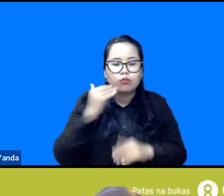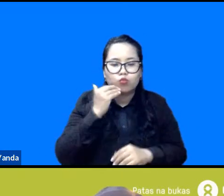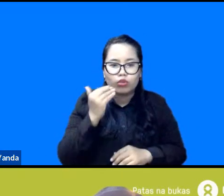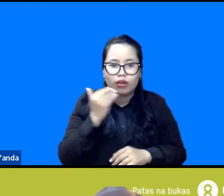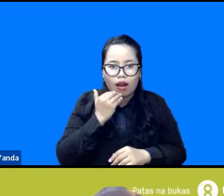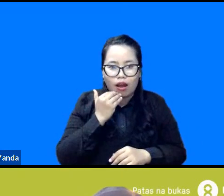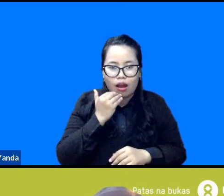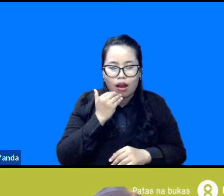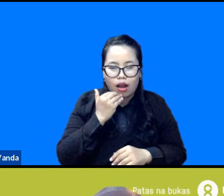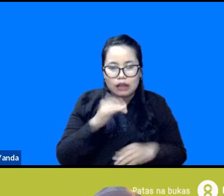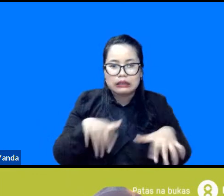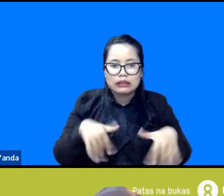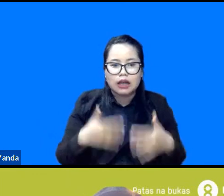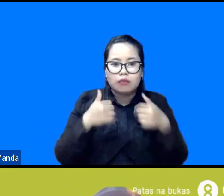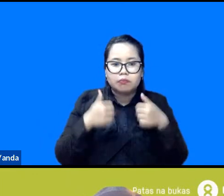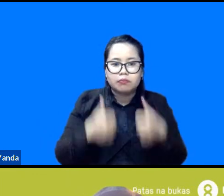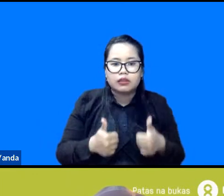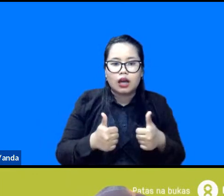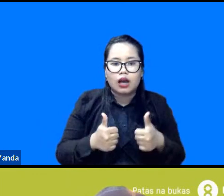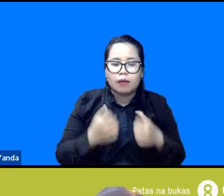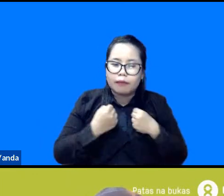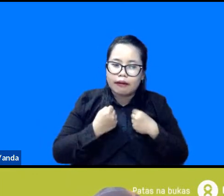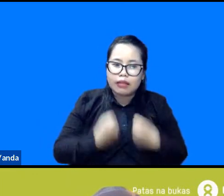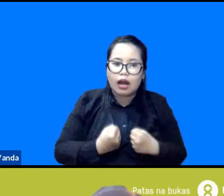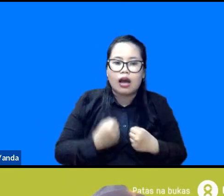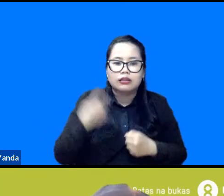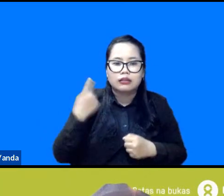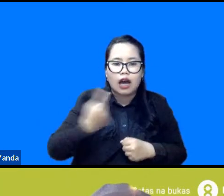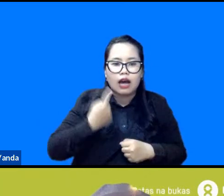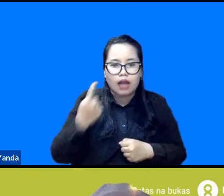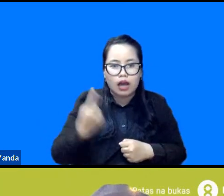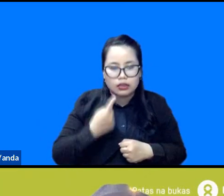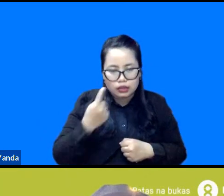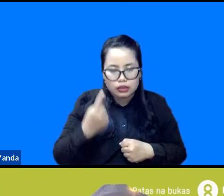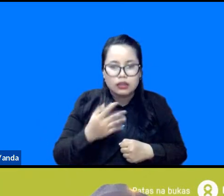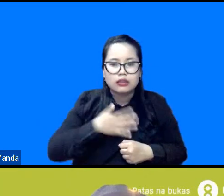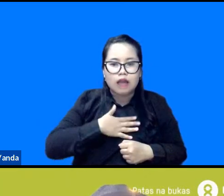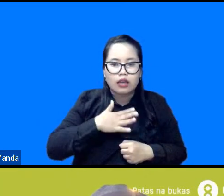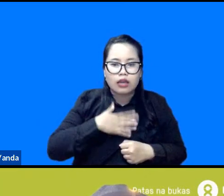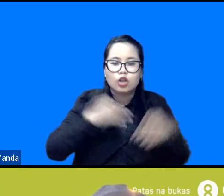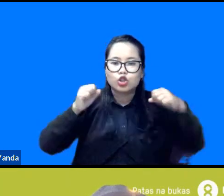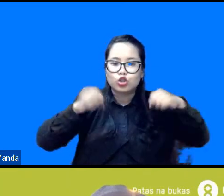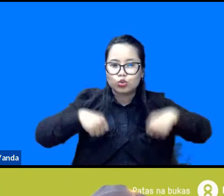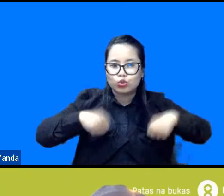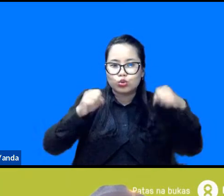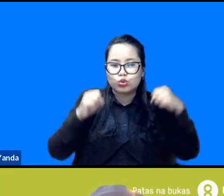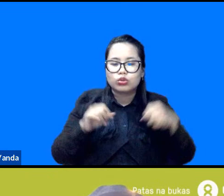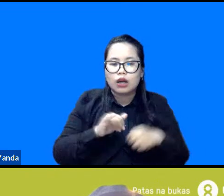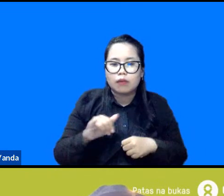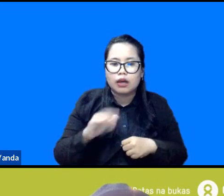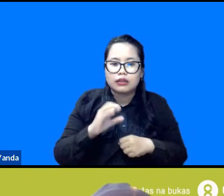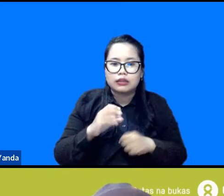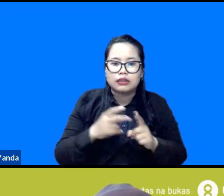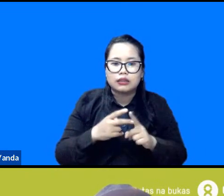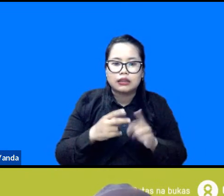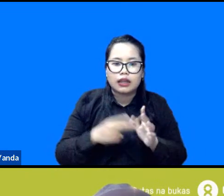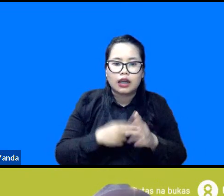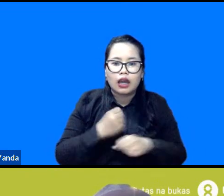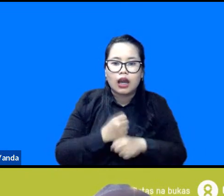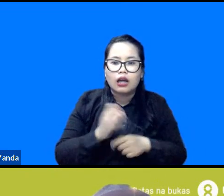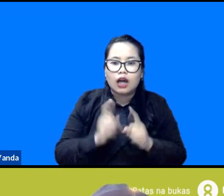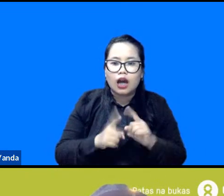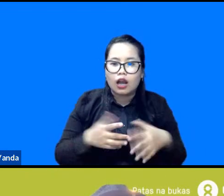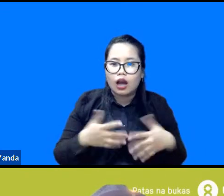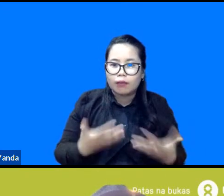to survive. And also I agree with Chang that women they stigmatized by the